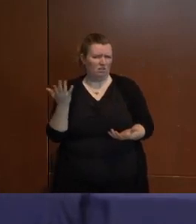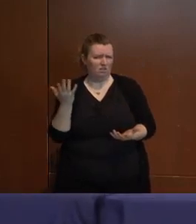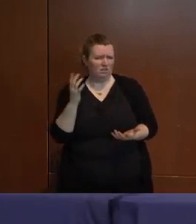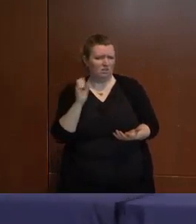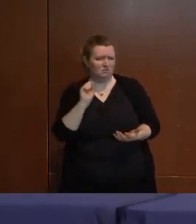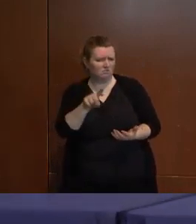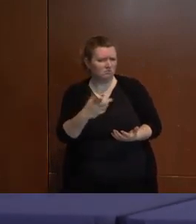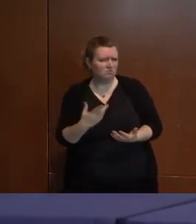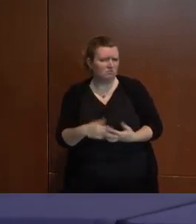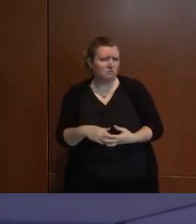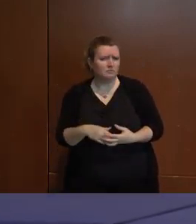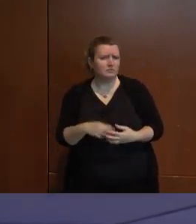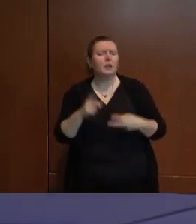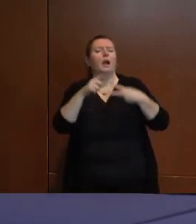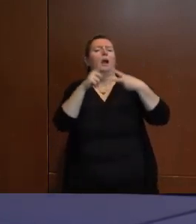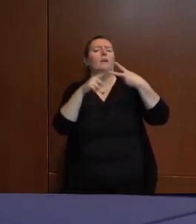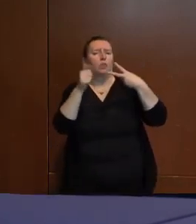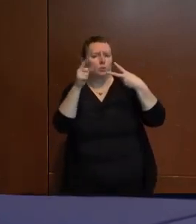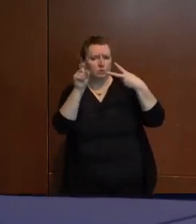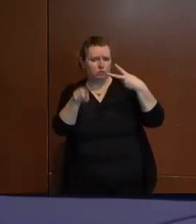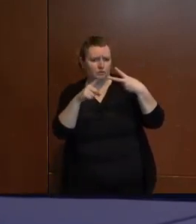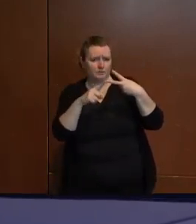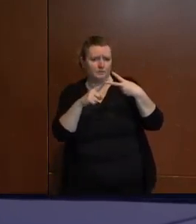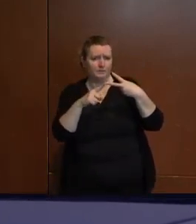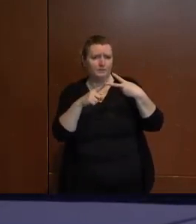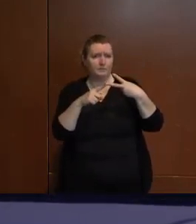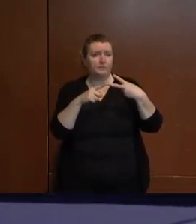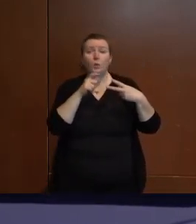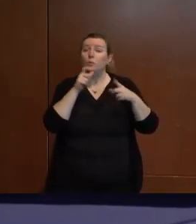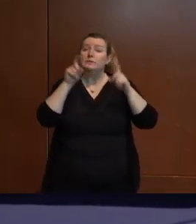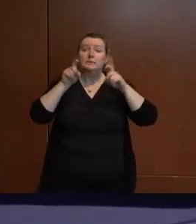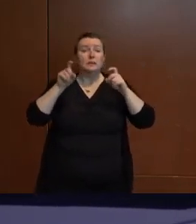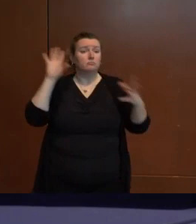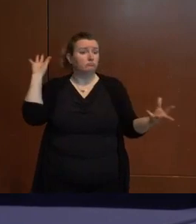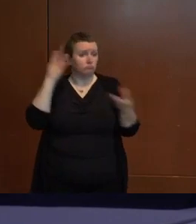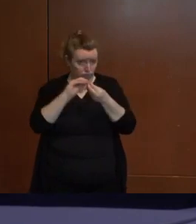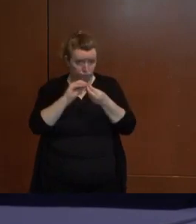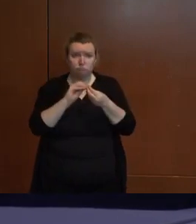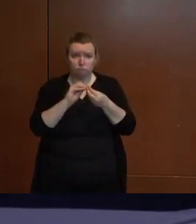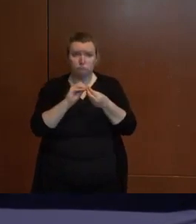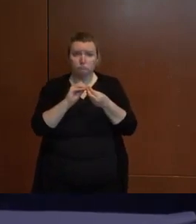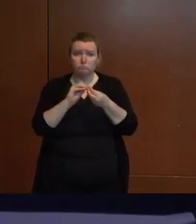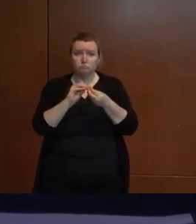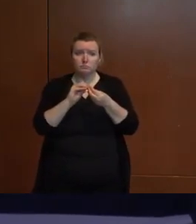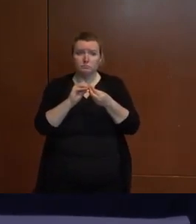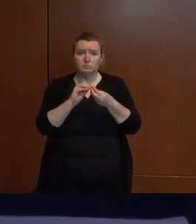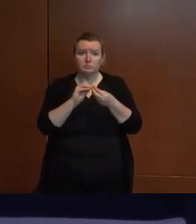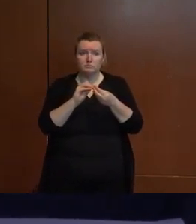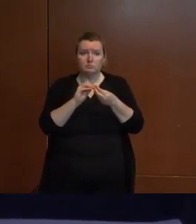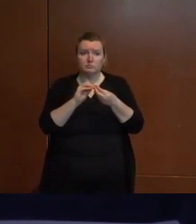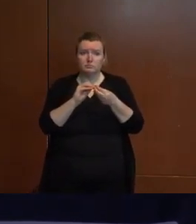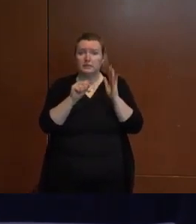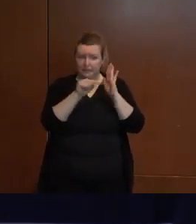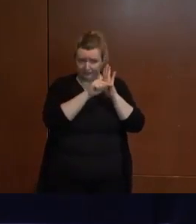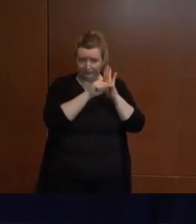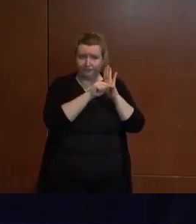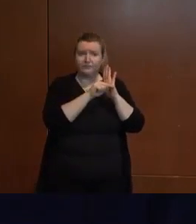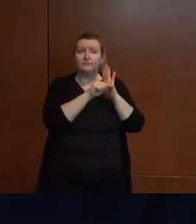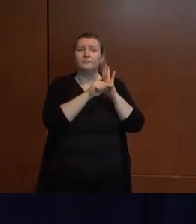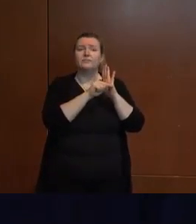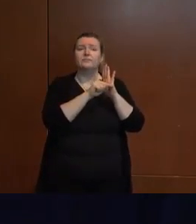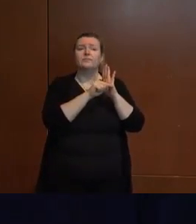of everyone who's getting tested? In other words, if it's negative, do we know a certain percentage of younger people, age 20 to